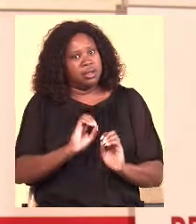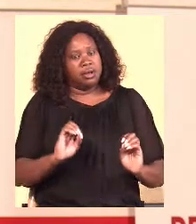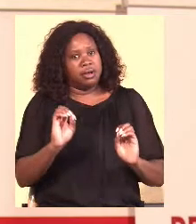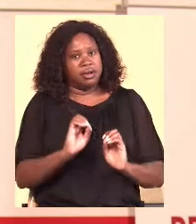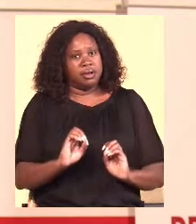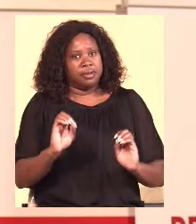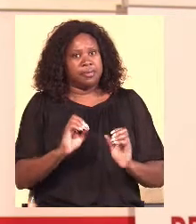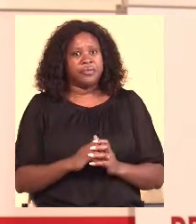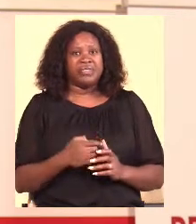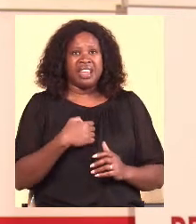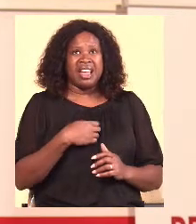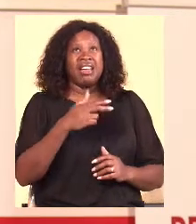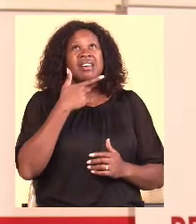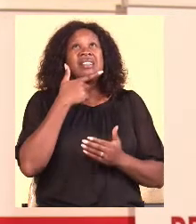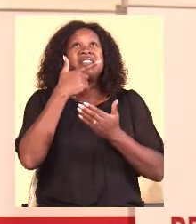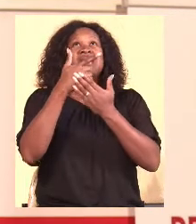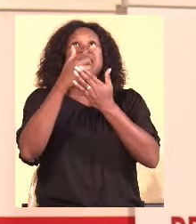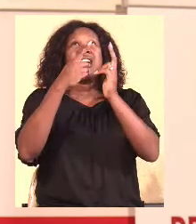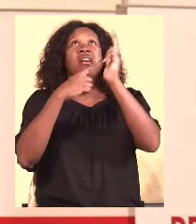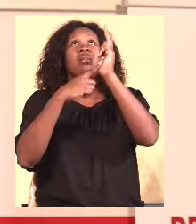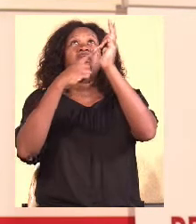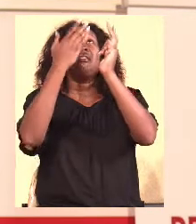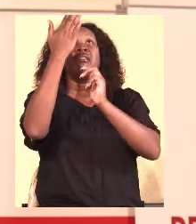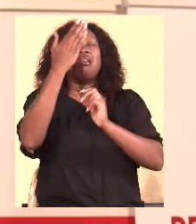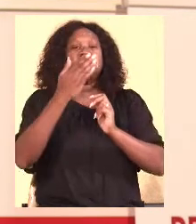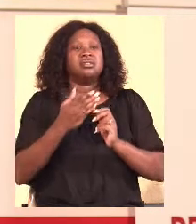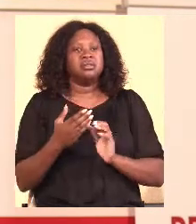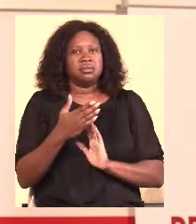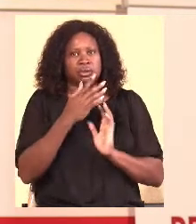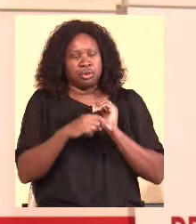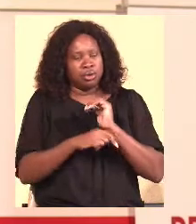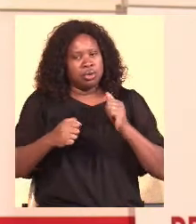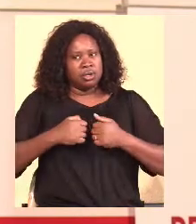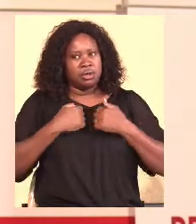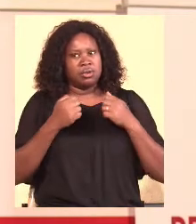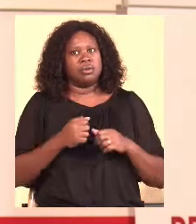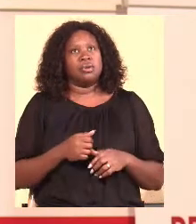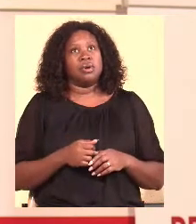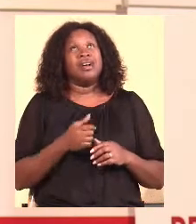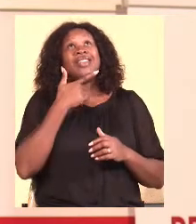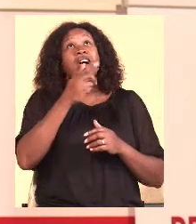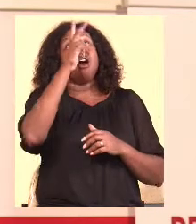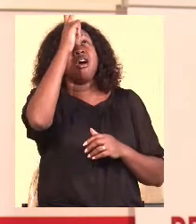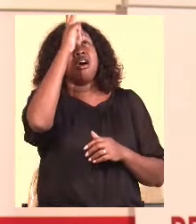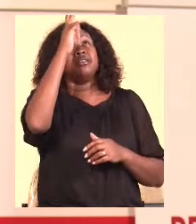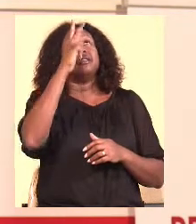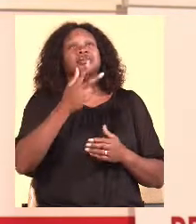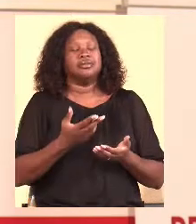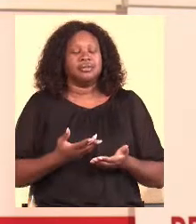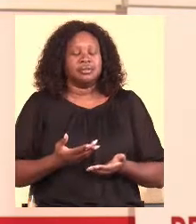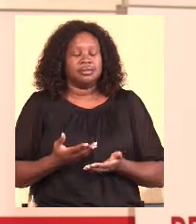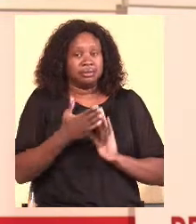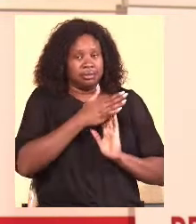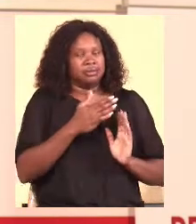I thank God for having preserved our nation, and I pray that He continues to shower His grace on our